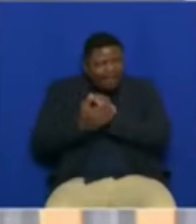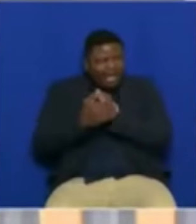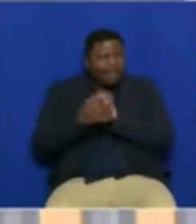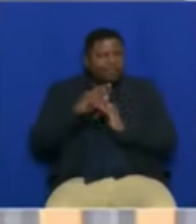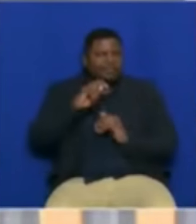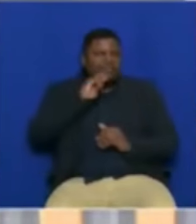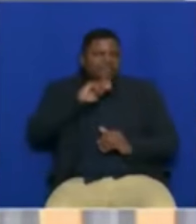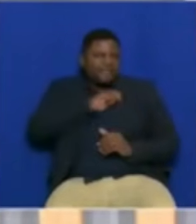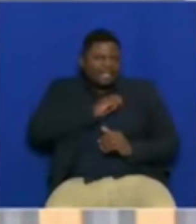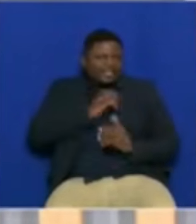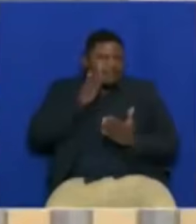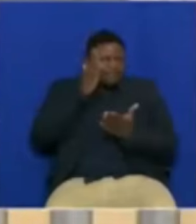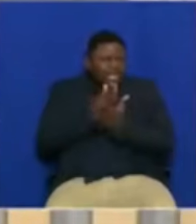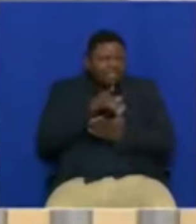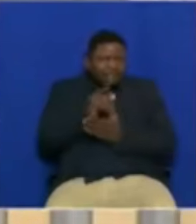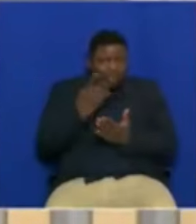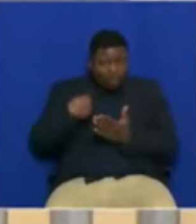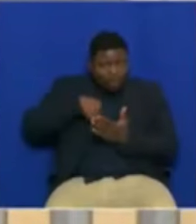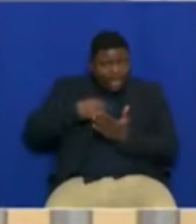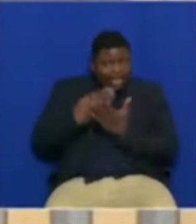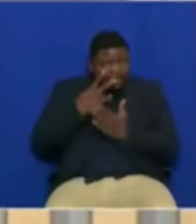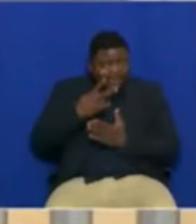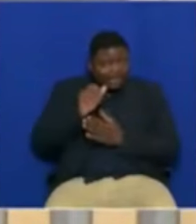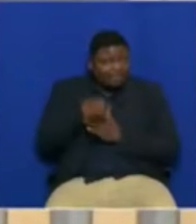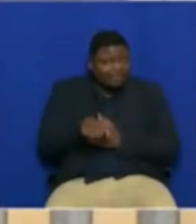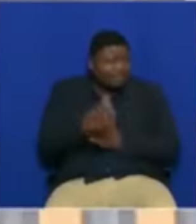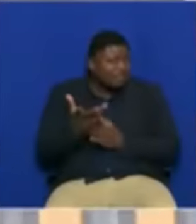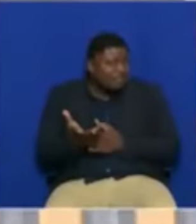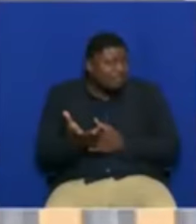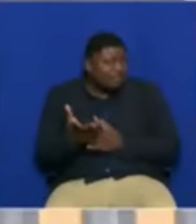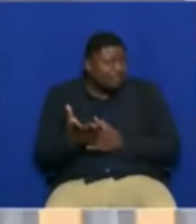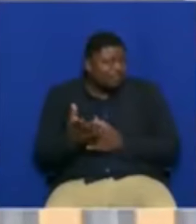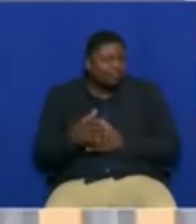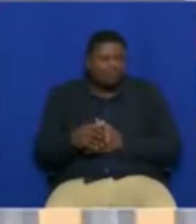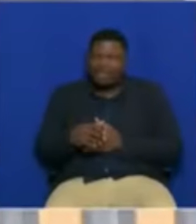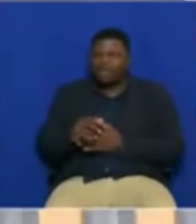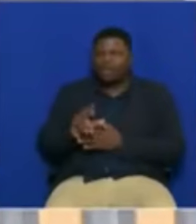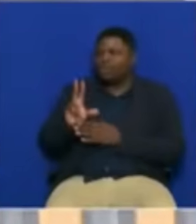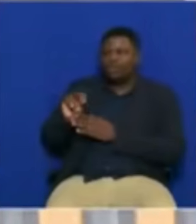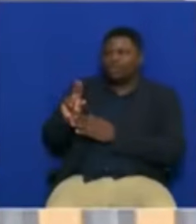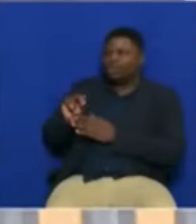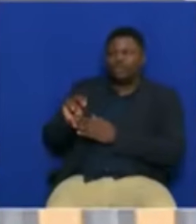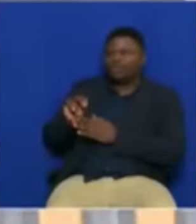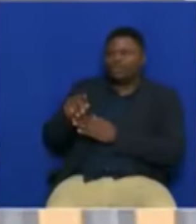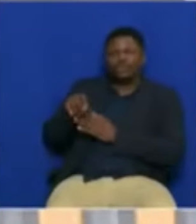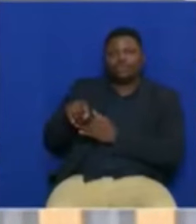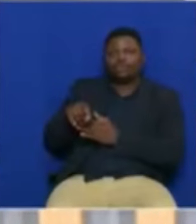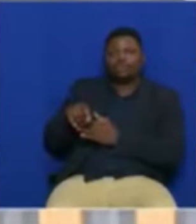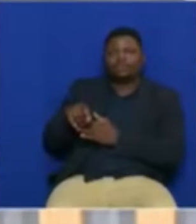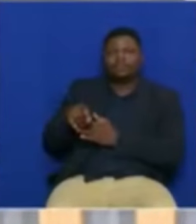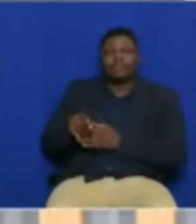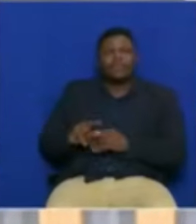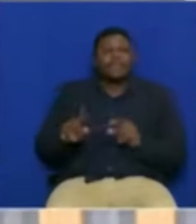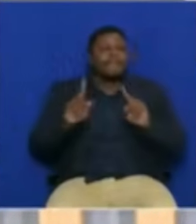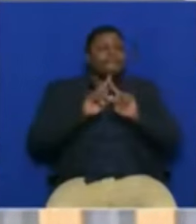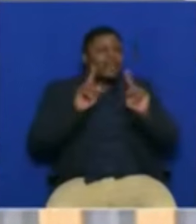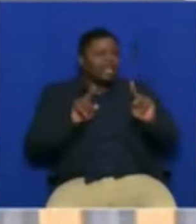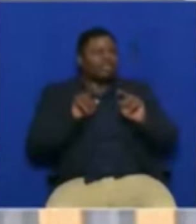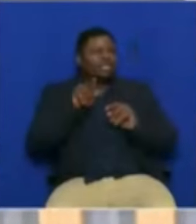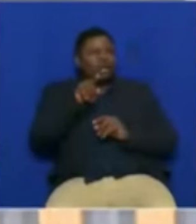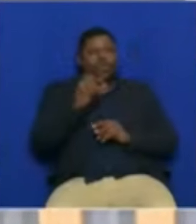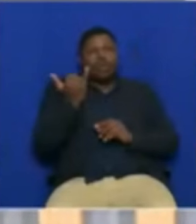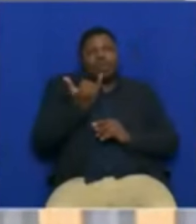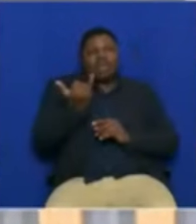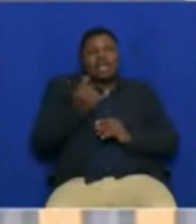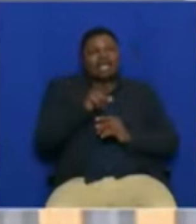Commissioner, not at that point. You see, that's the difficulty I have with Yes. what sounds like a criticism of what